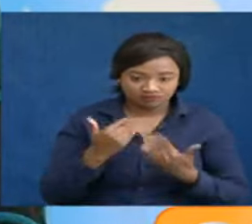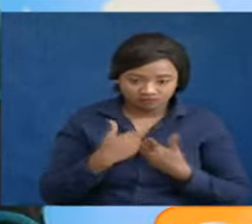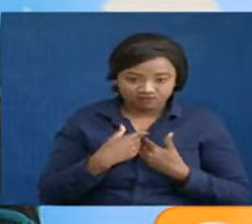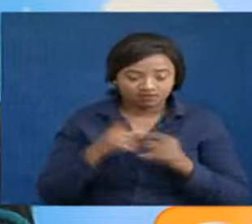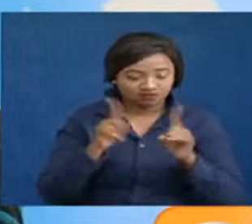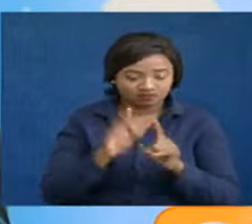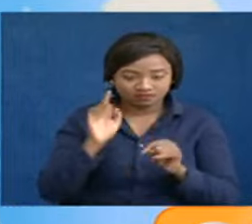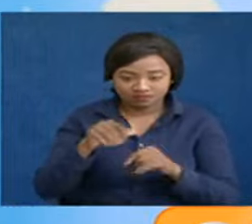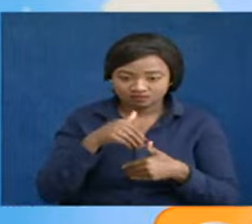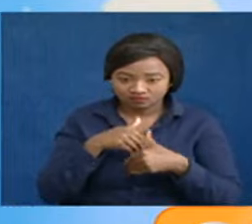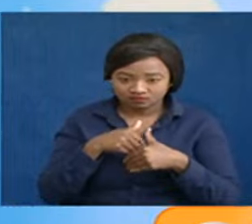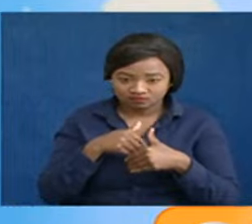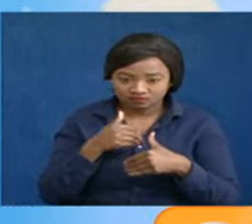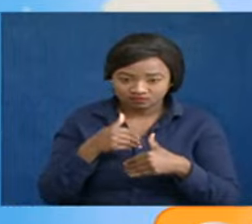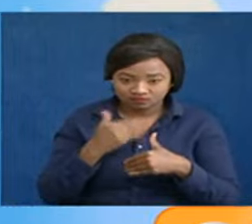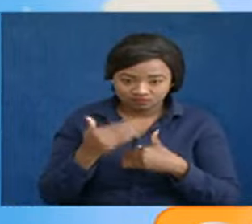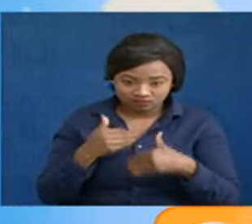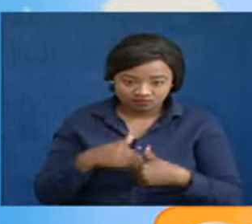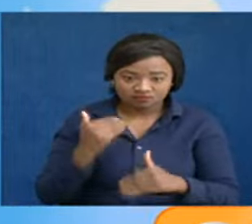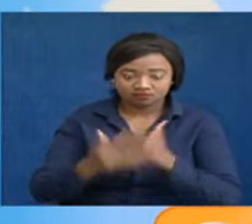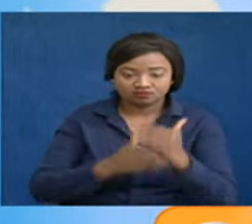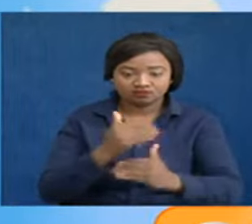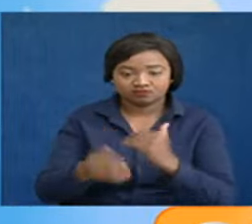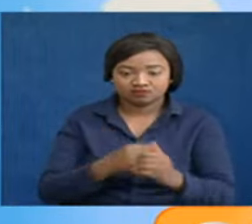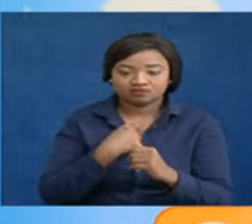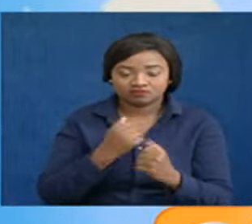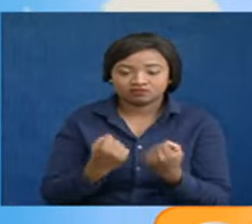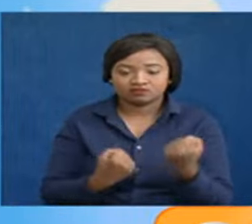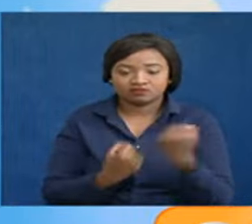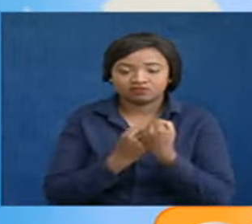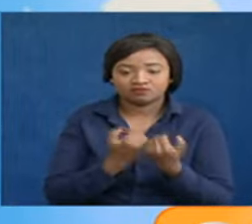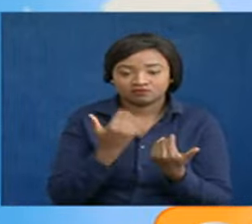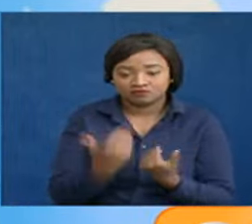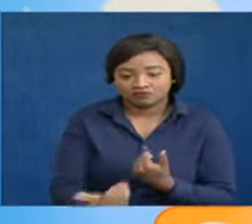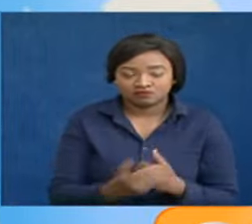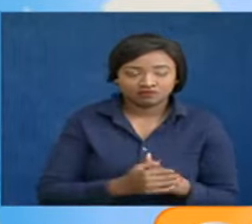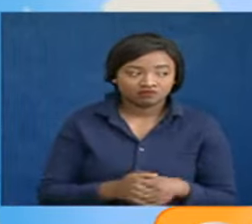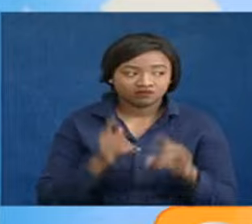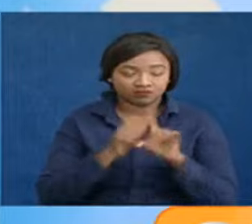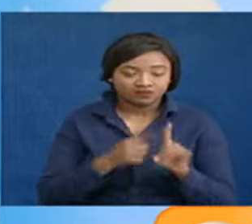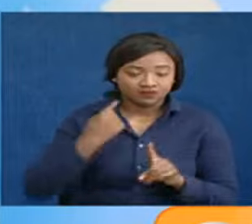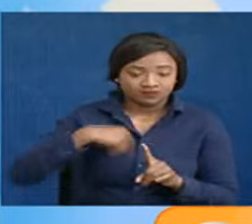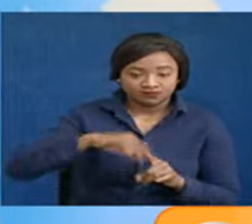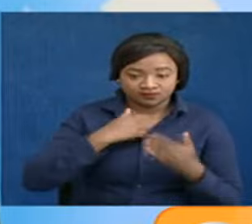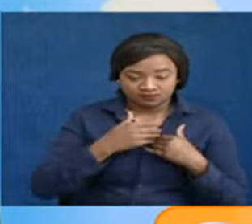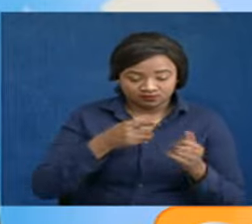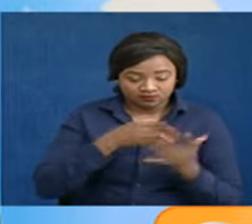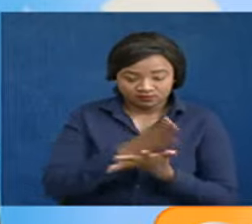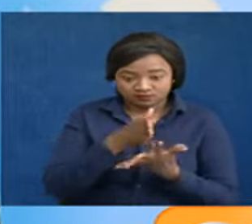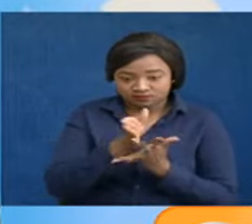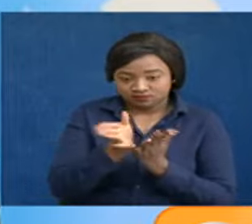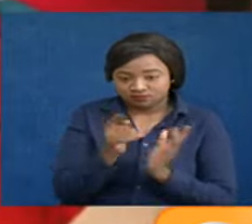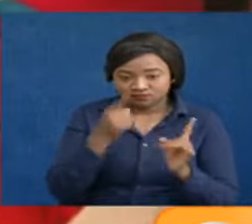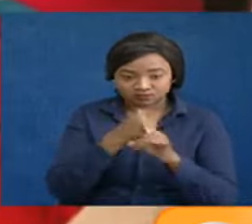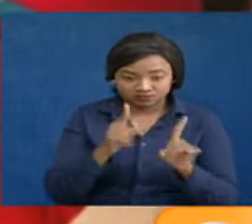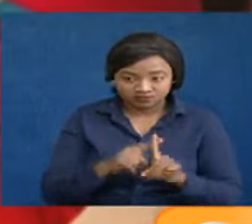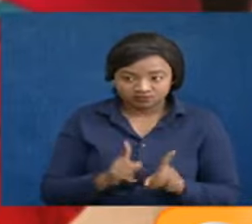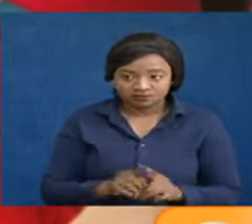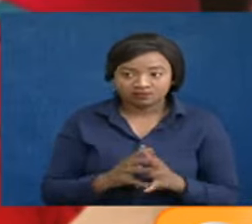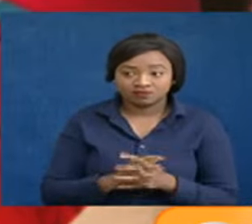to child-friendly procedures. Furthermore, we have embraced alternative dispute resolution methods.